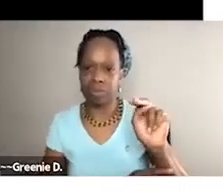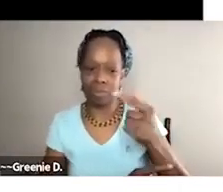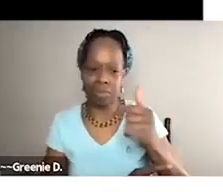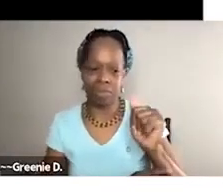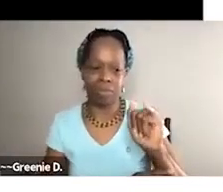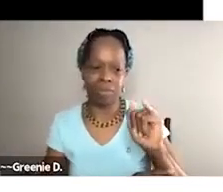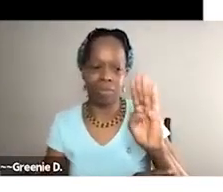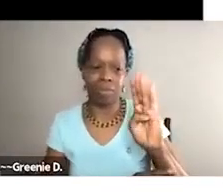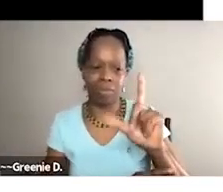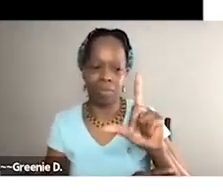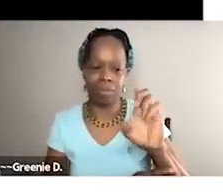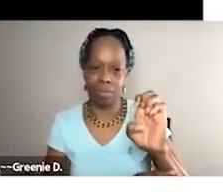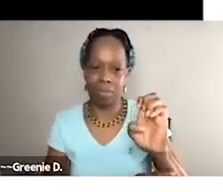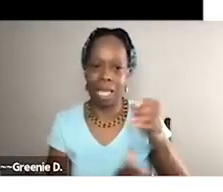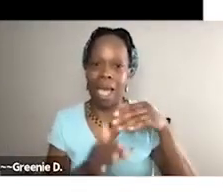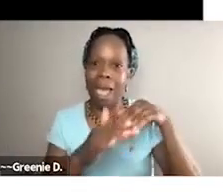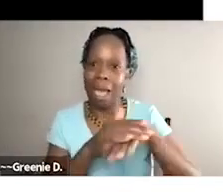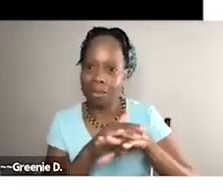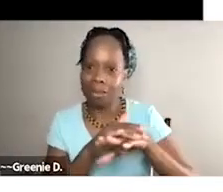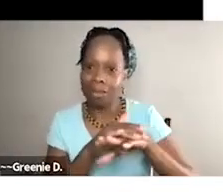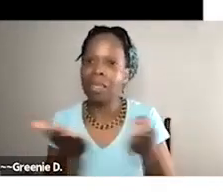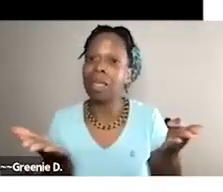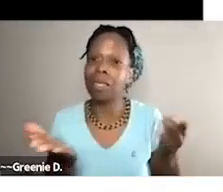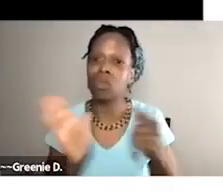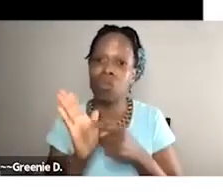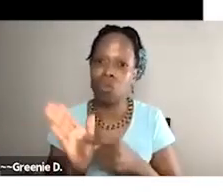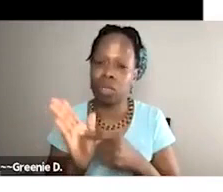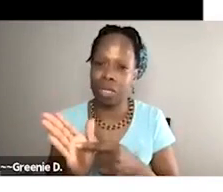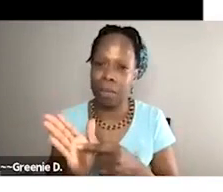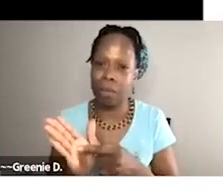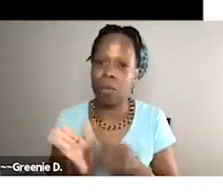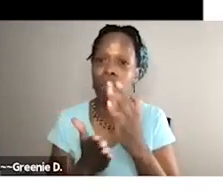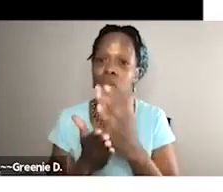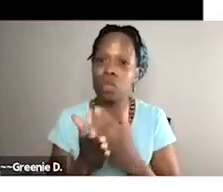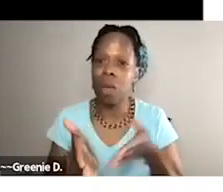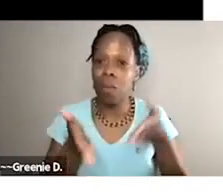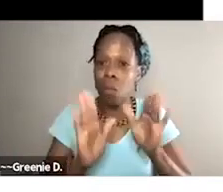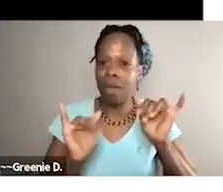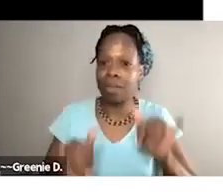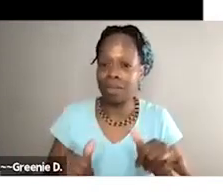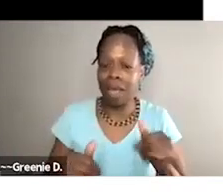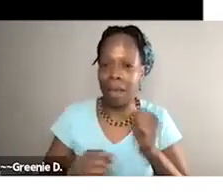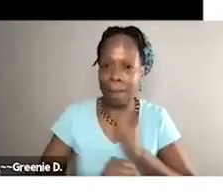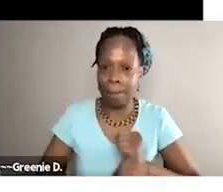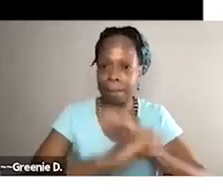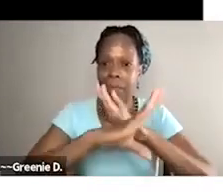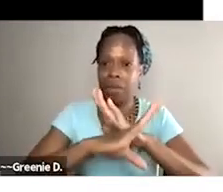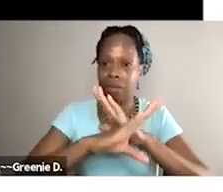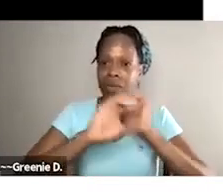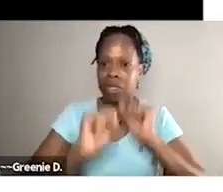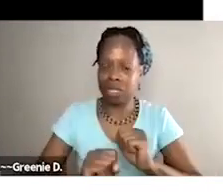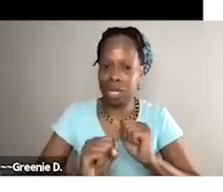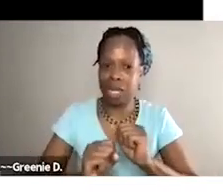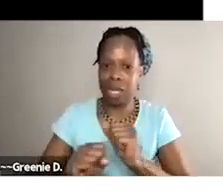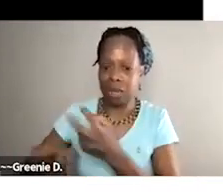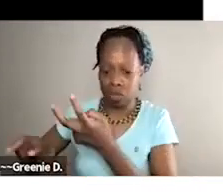And some examples of ways that barriers can translate to accessibility, which we're going to